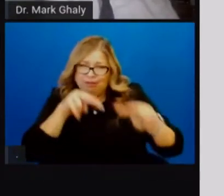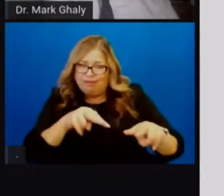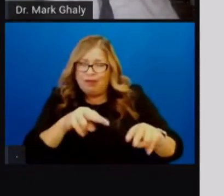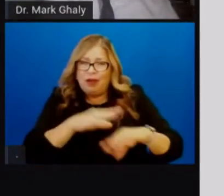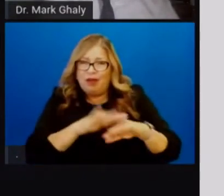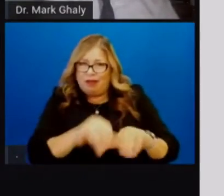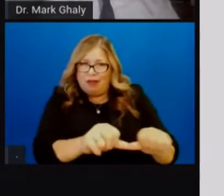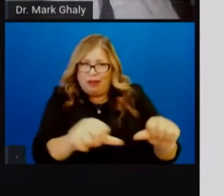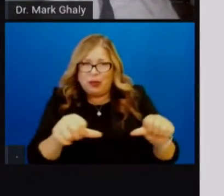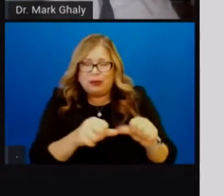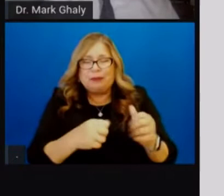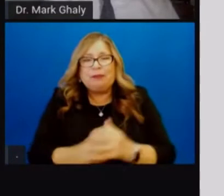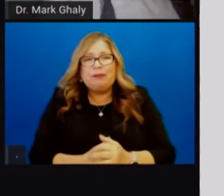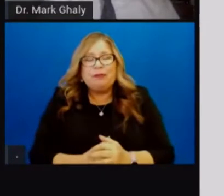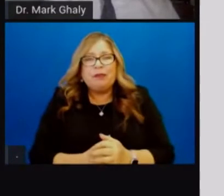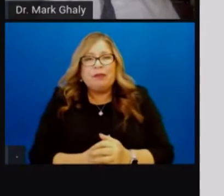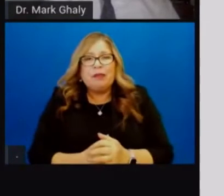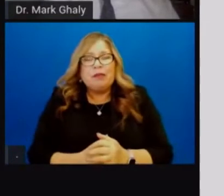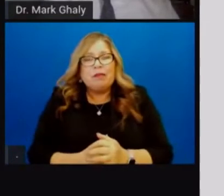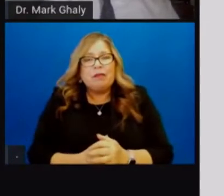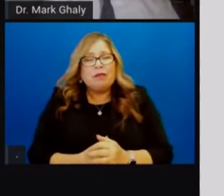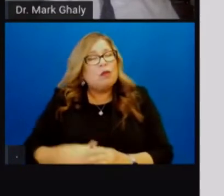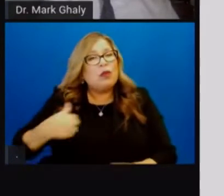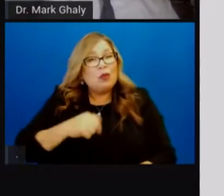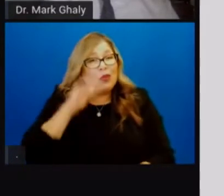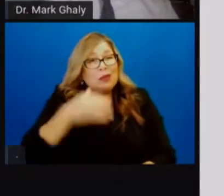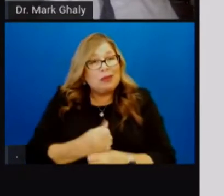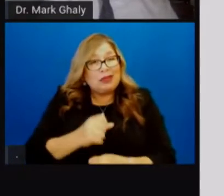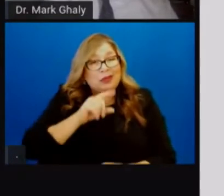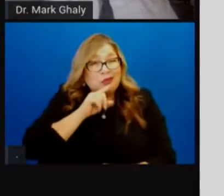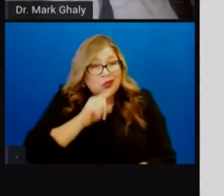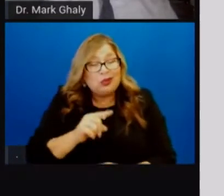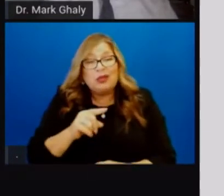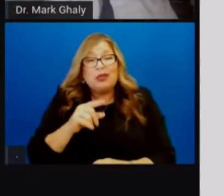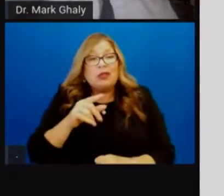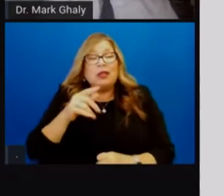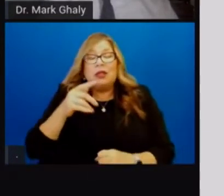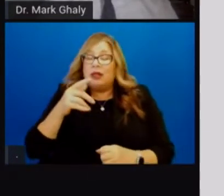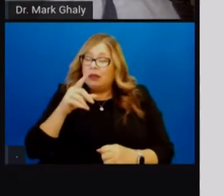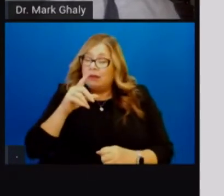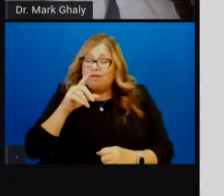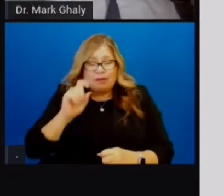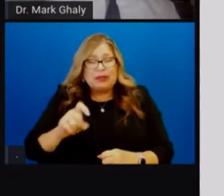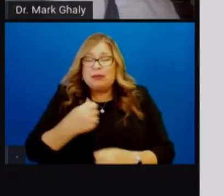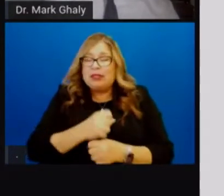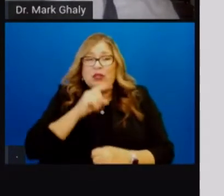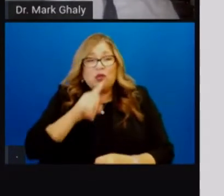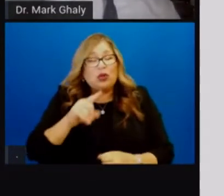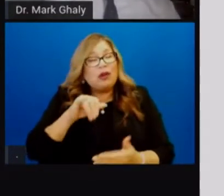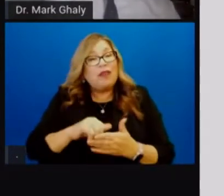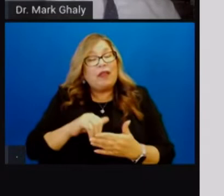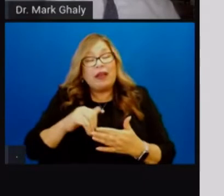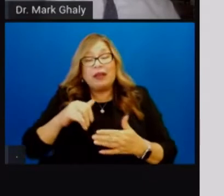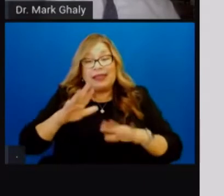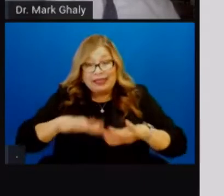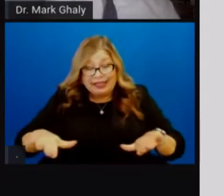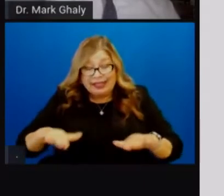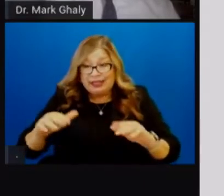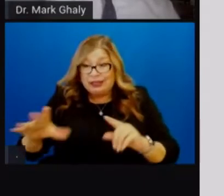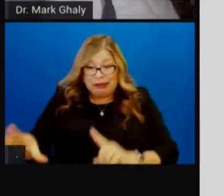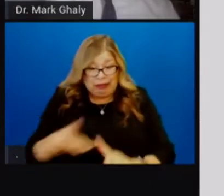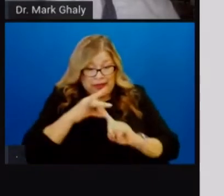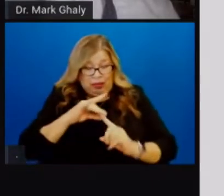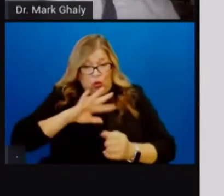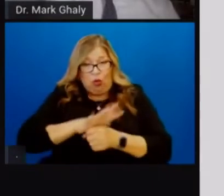We must ensure that there is low risk of catching COVID in schools for both students and staff. That is part of